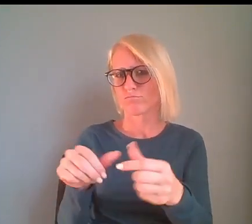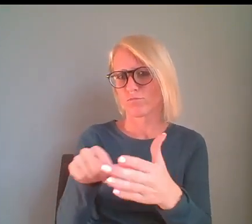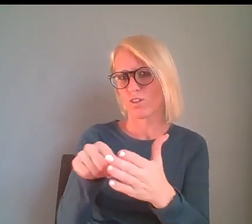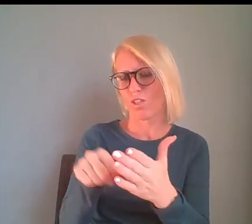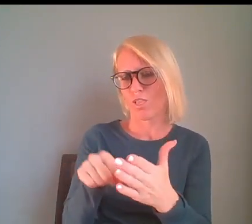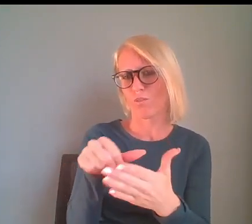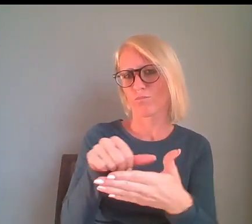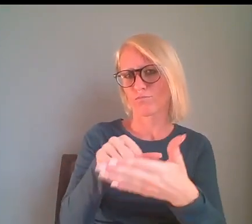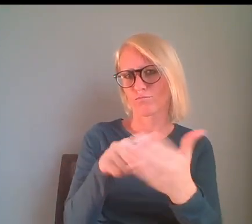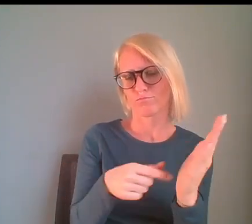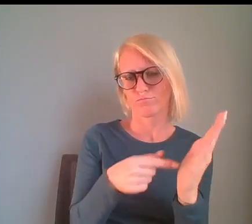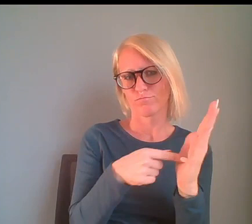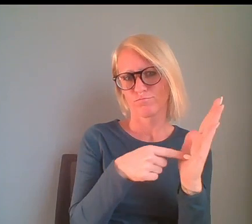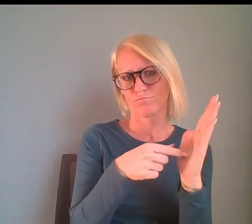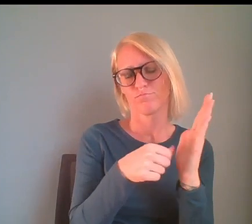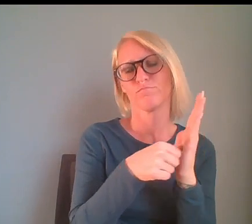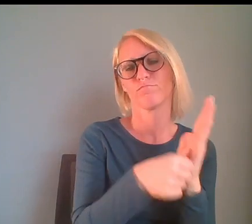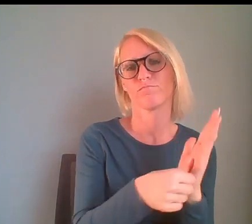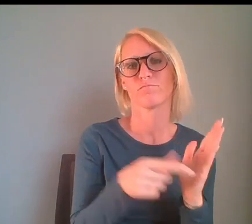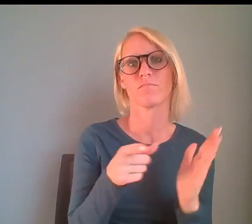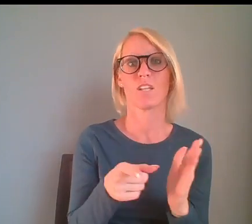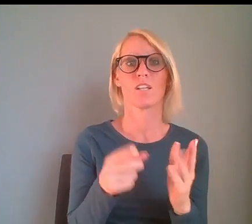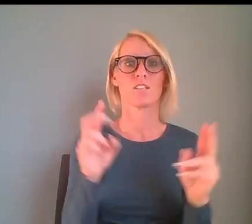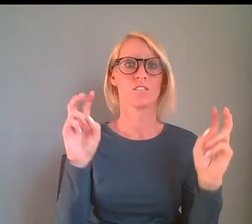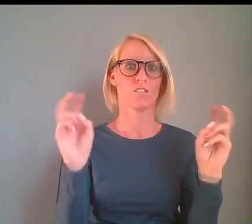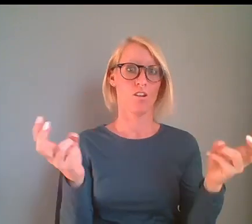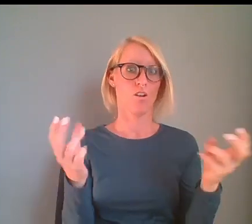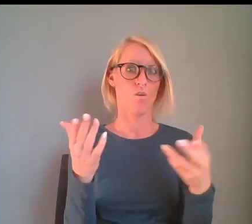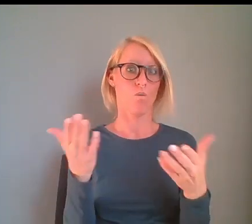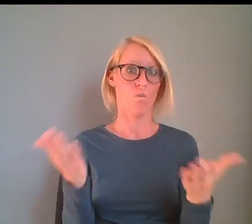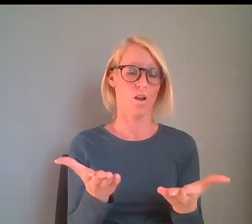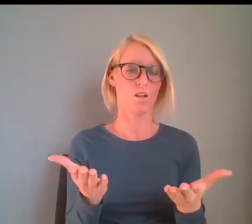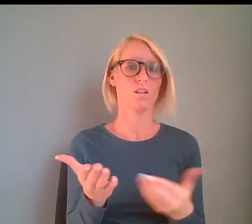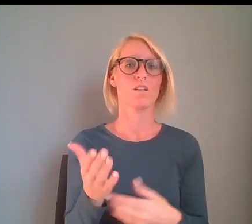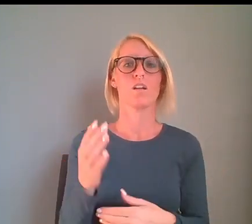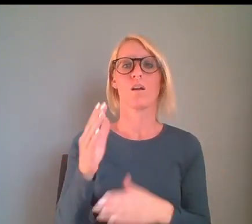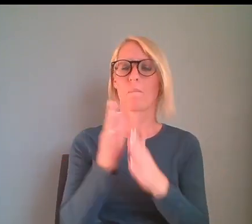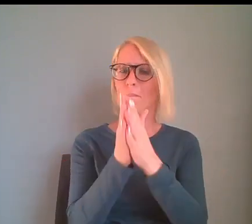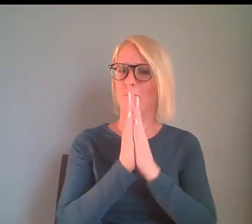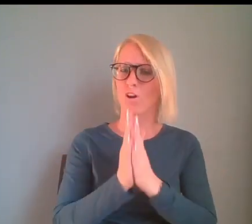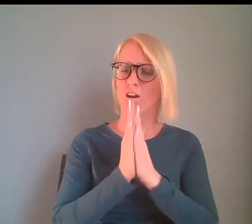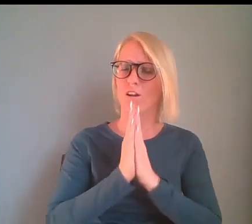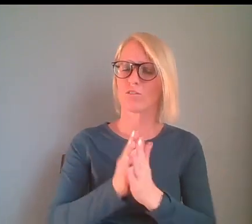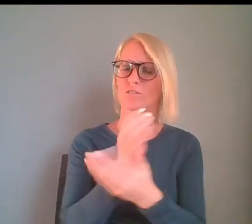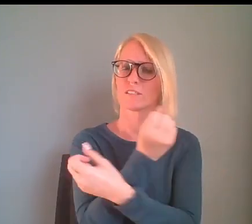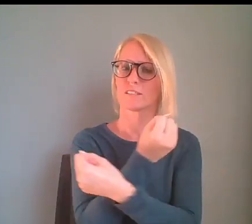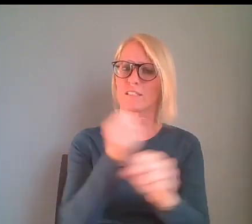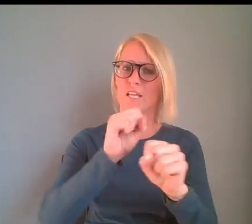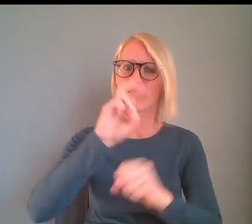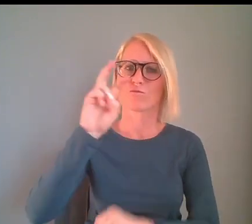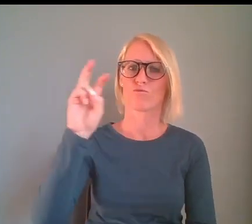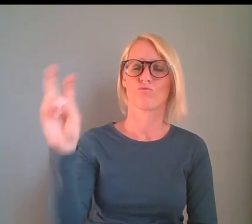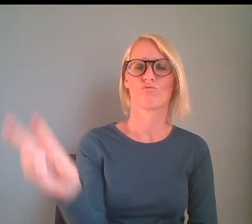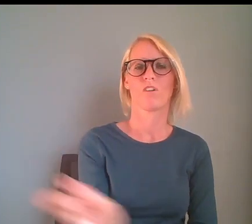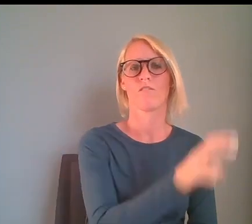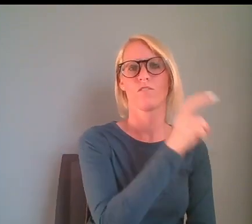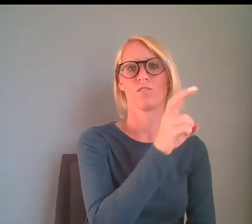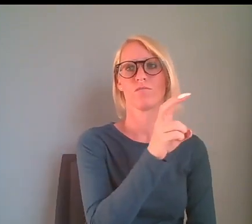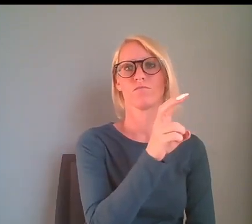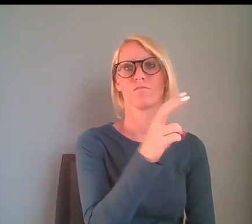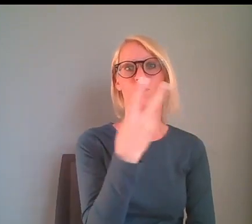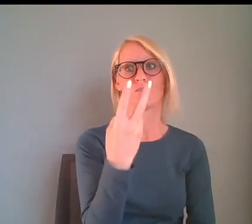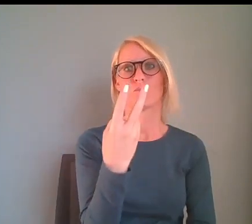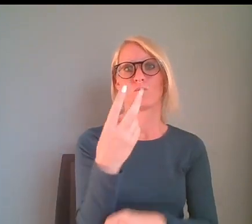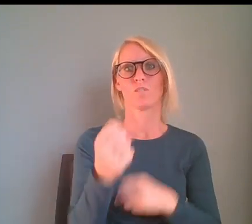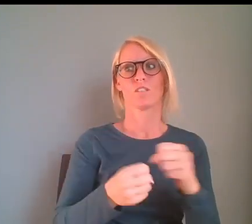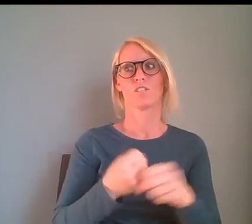This picture is called Prayers for Safe Travel. And I did it this last summer. No, I did it 2 years ago, and I was going on a big trip and